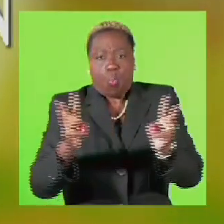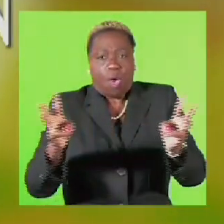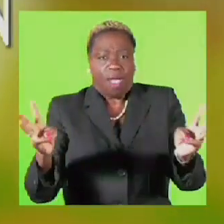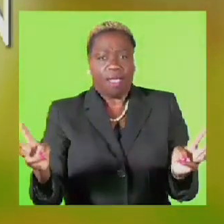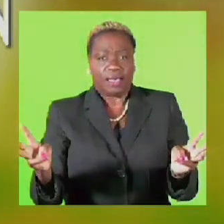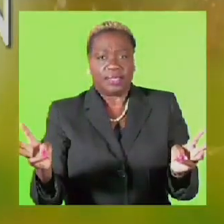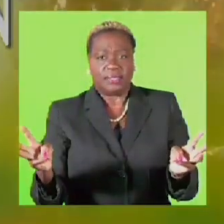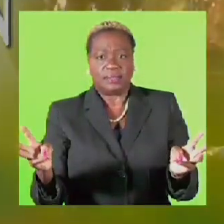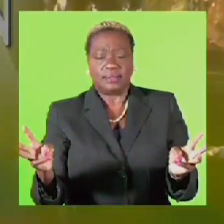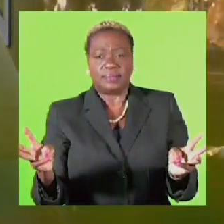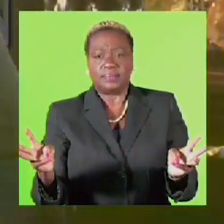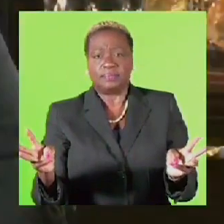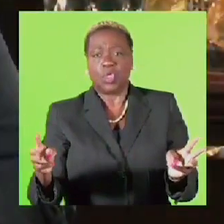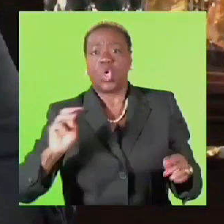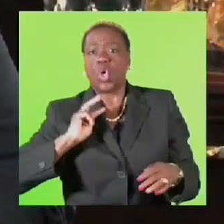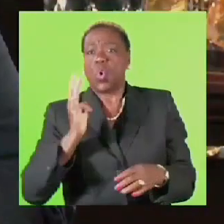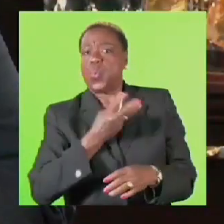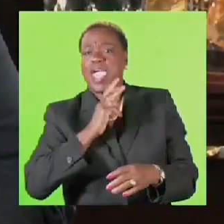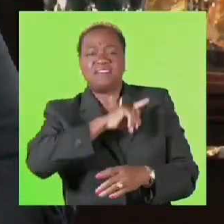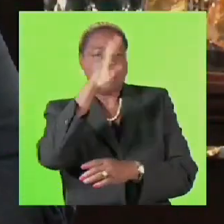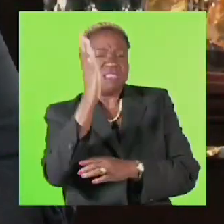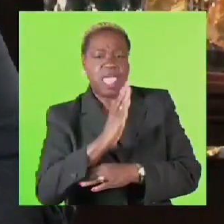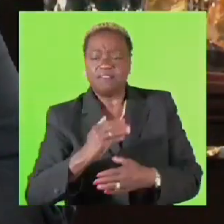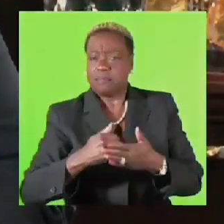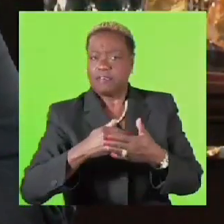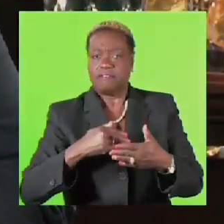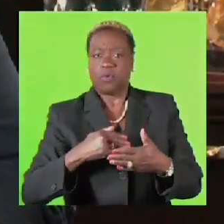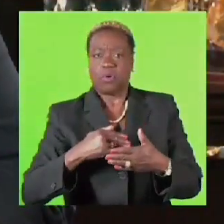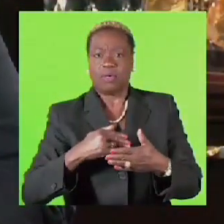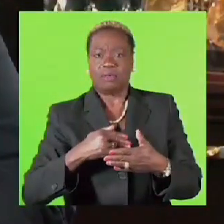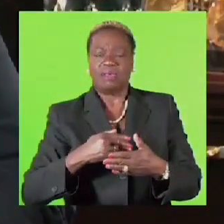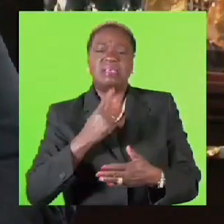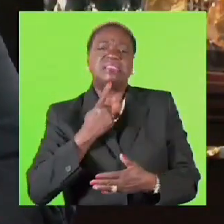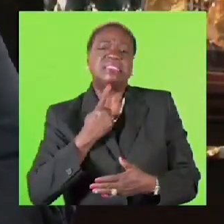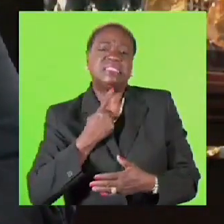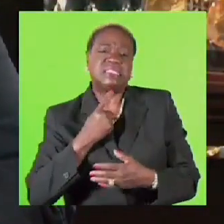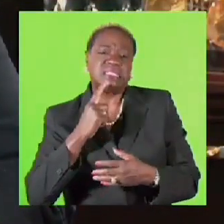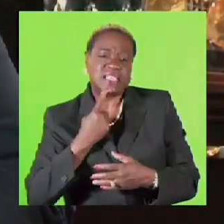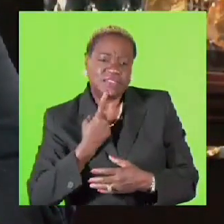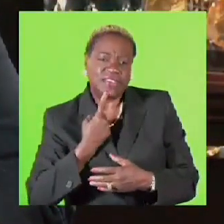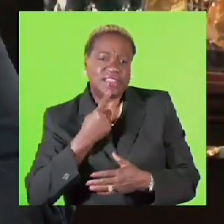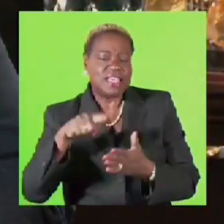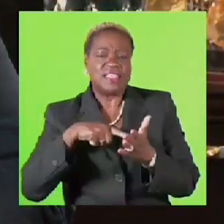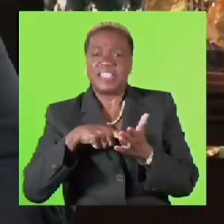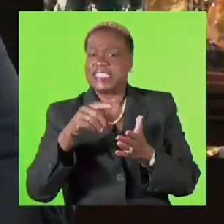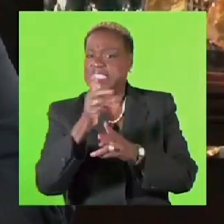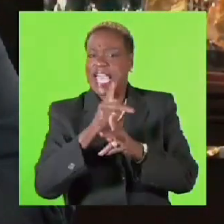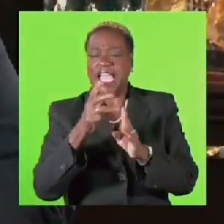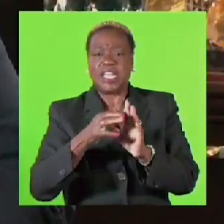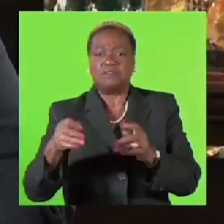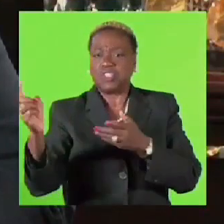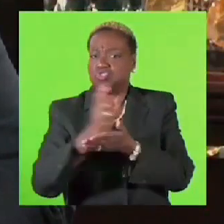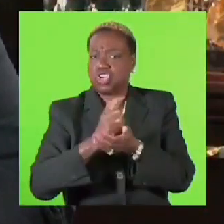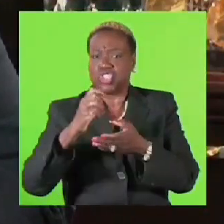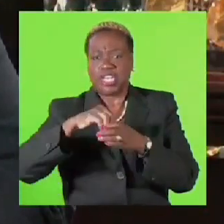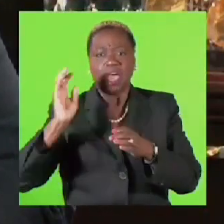scale. We have never before suffered this scale of destruction in our